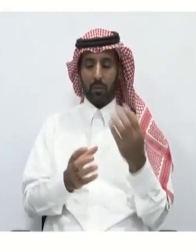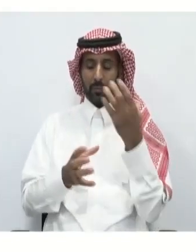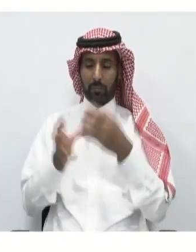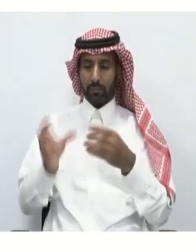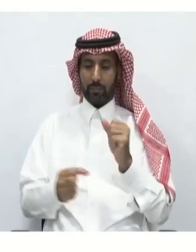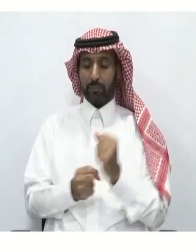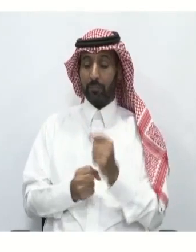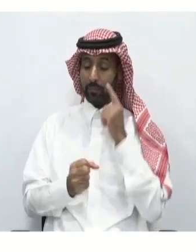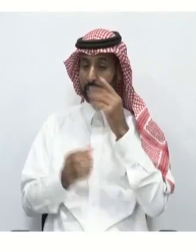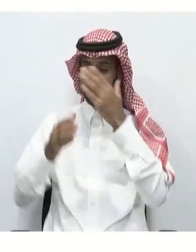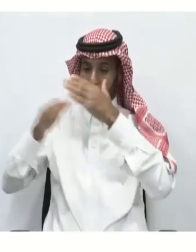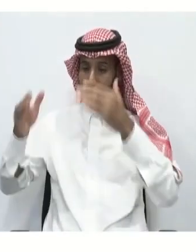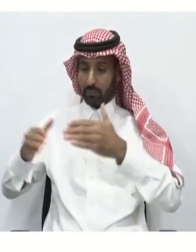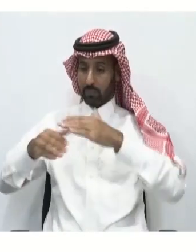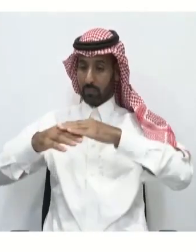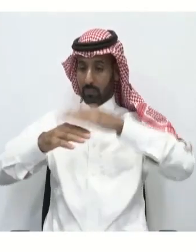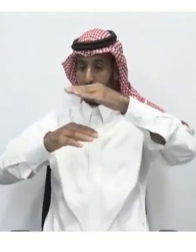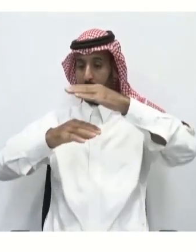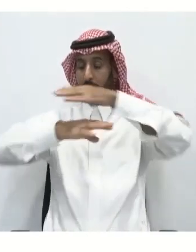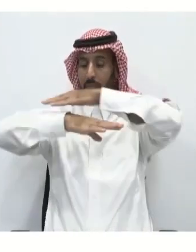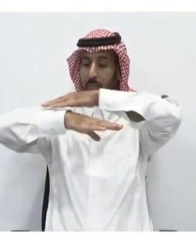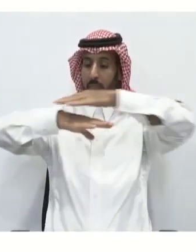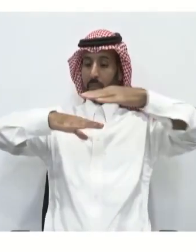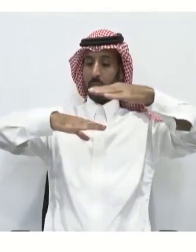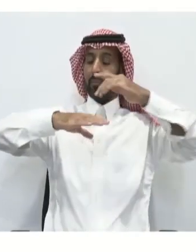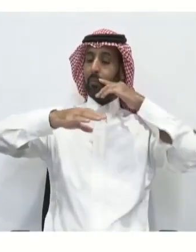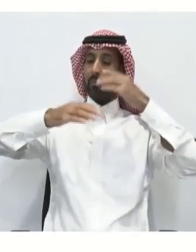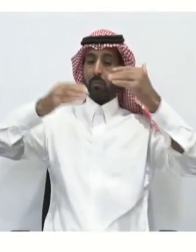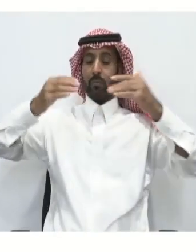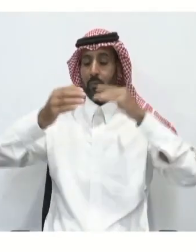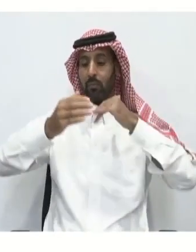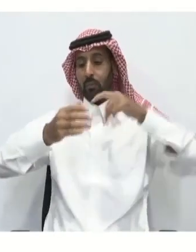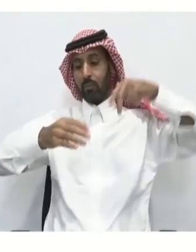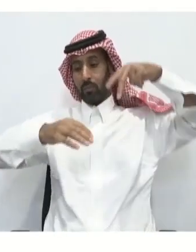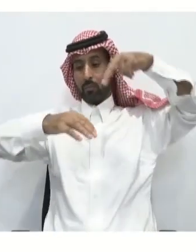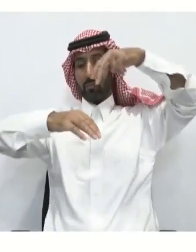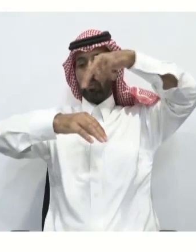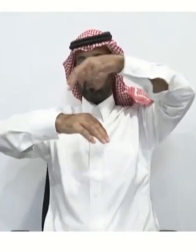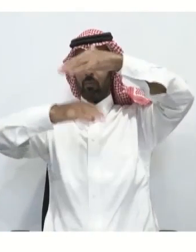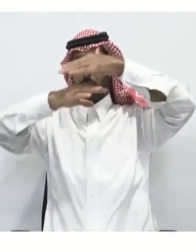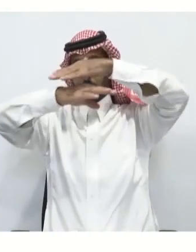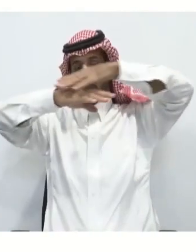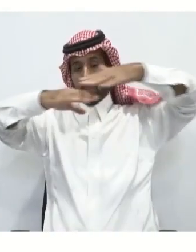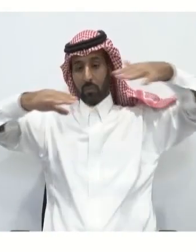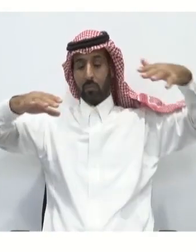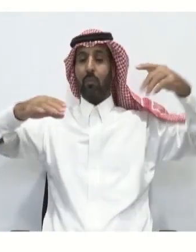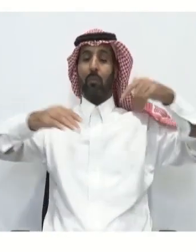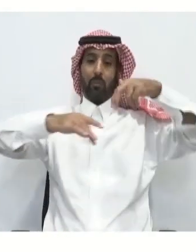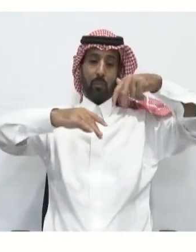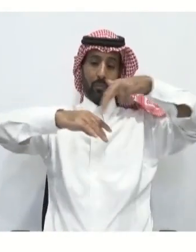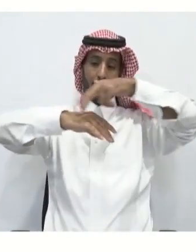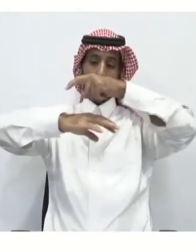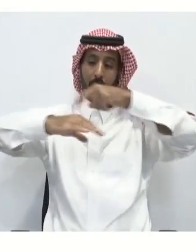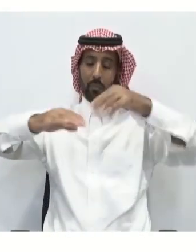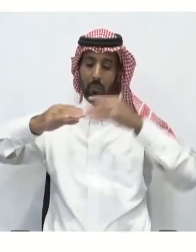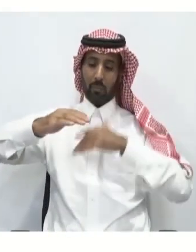original tents was constructed on raised platforms that are connected by elevated walkways. Today there are